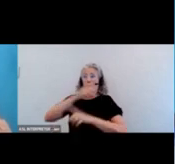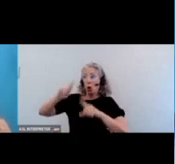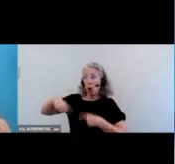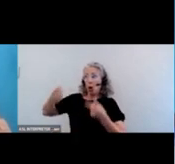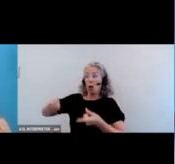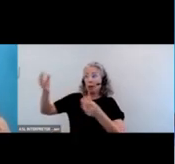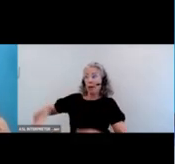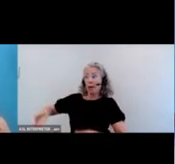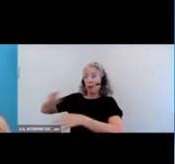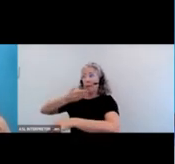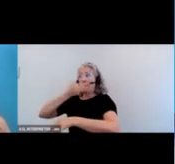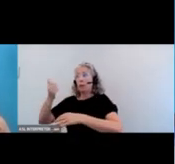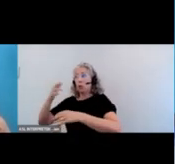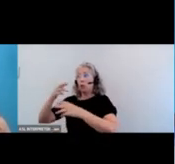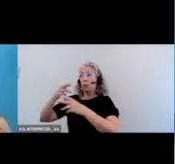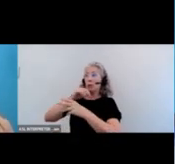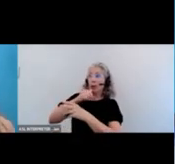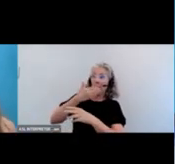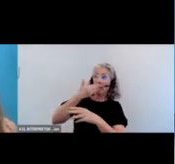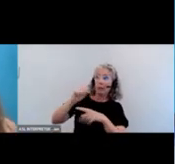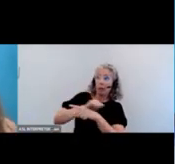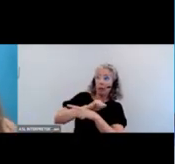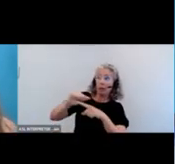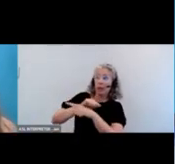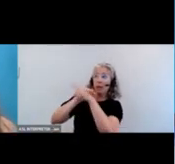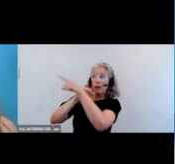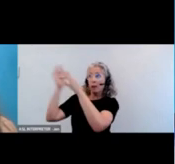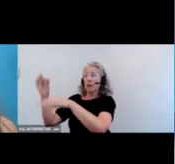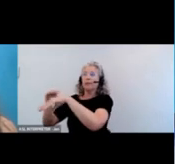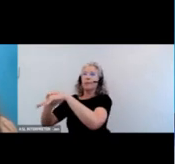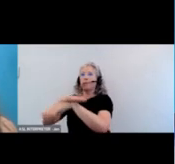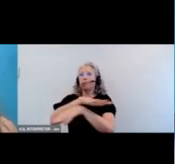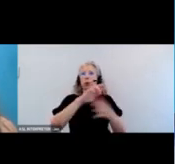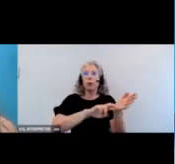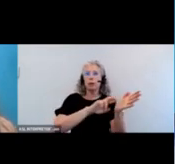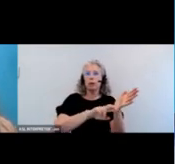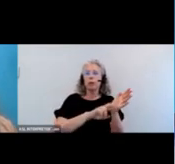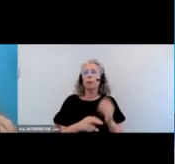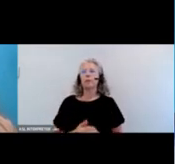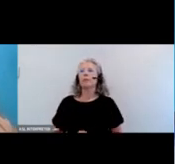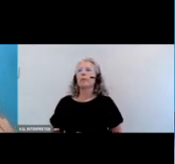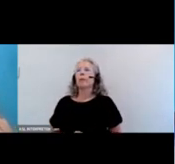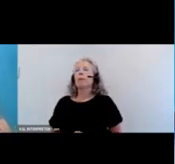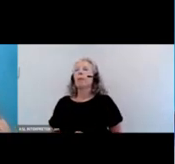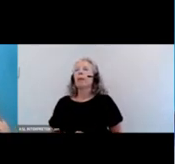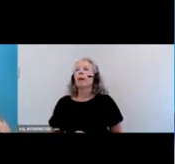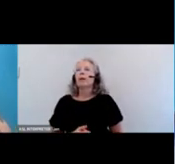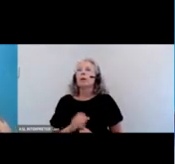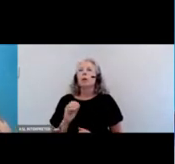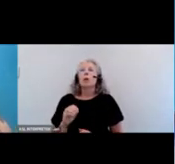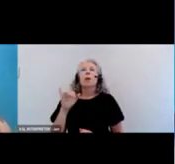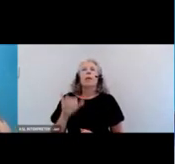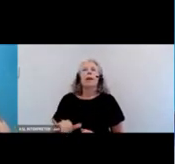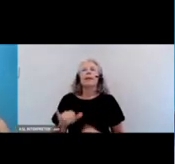best practice. So when you pair that knowledge with what this six elements says, it becomes really disturbing to